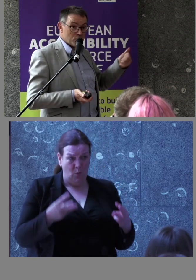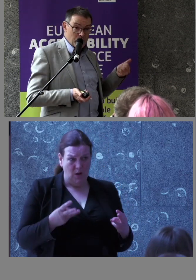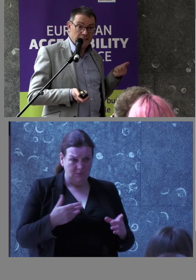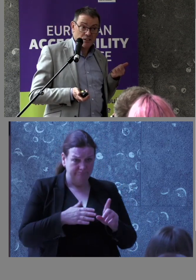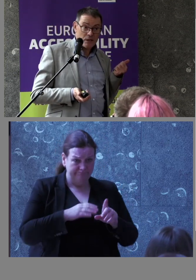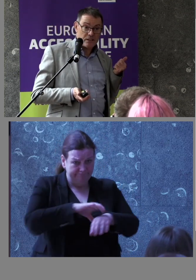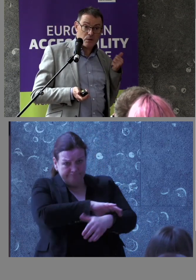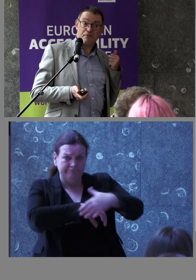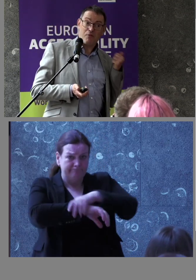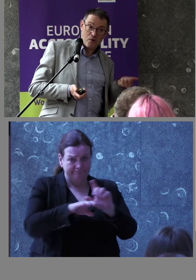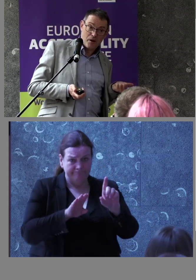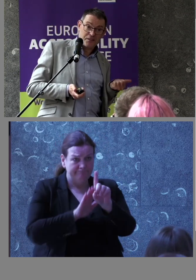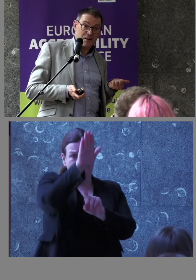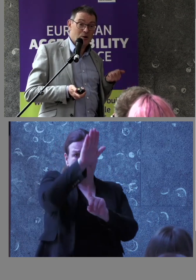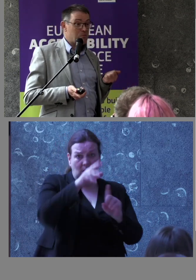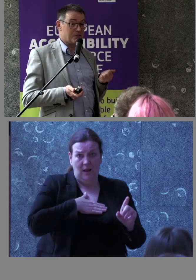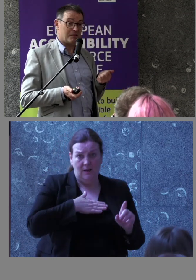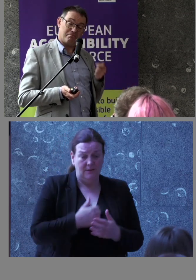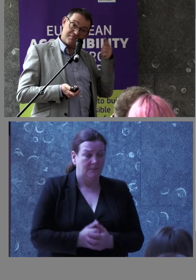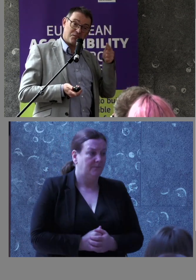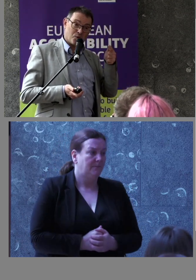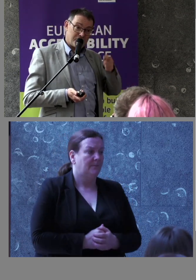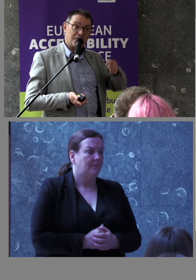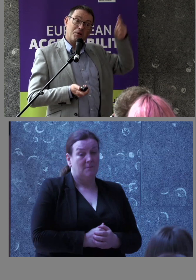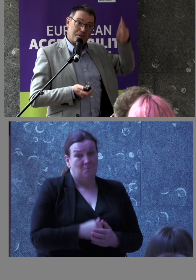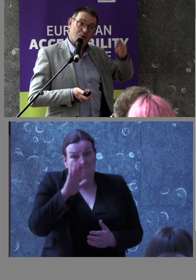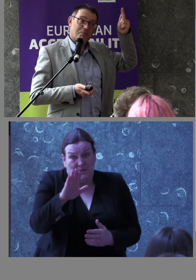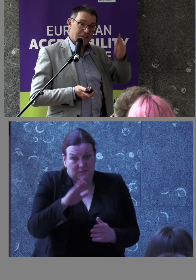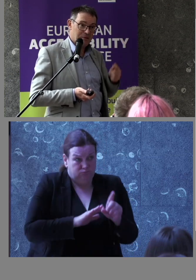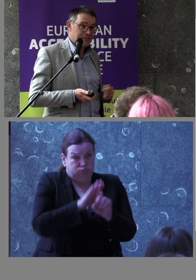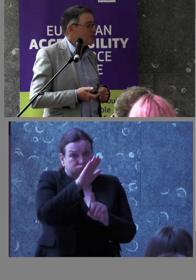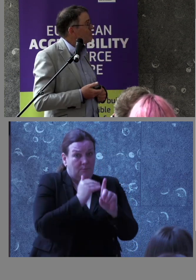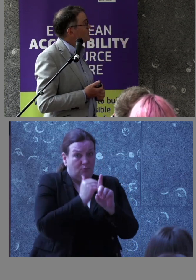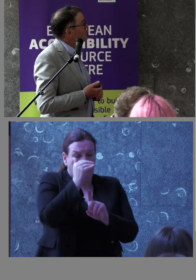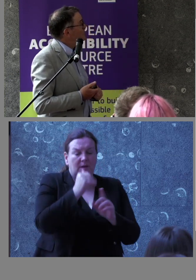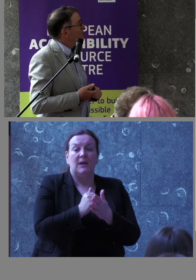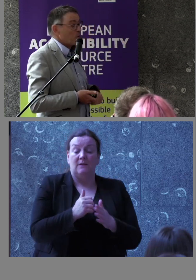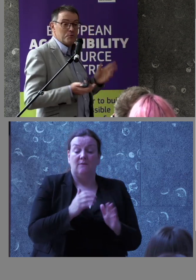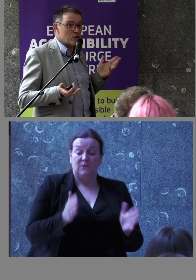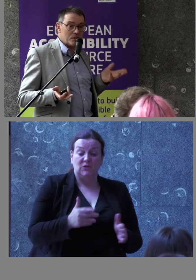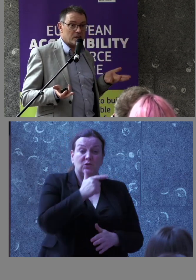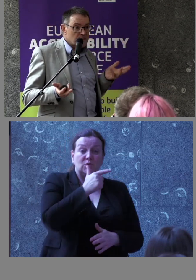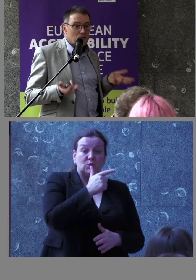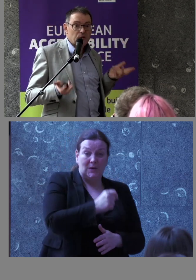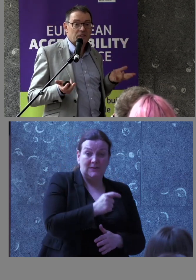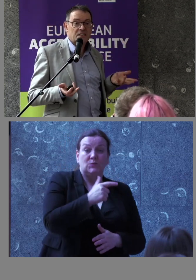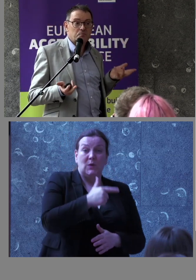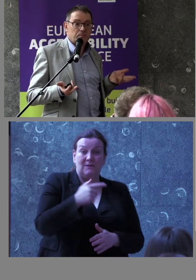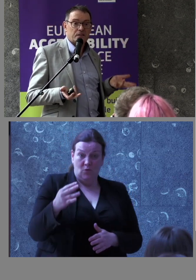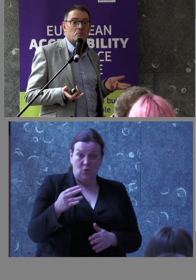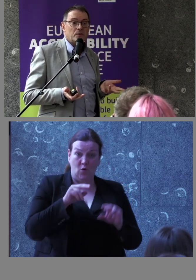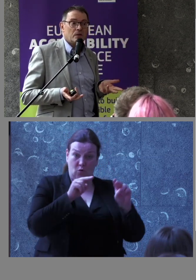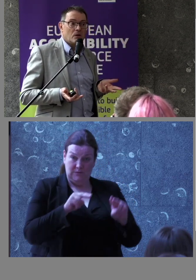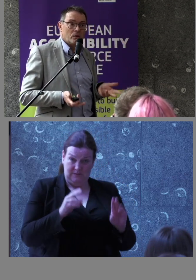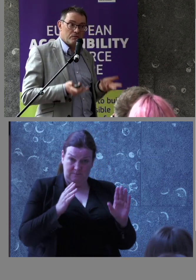been found. Form issues not being, or form errors not being identified, timeouts not being highlighted to